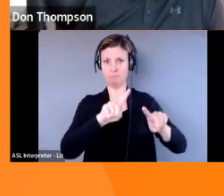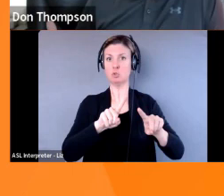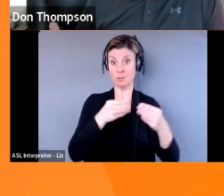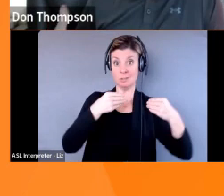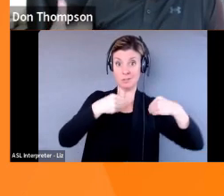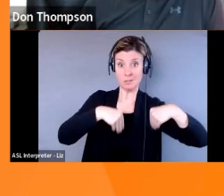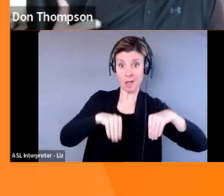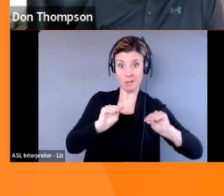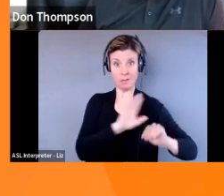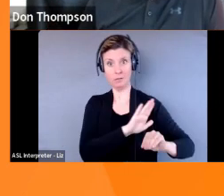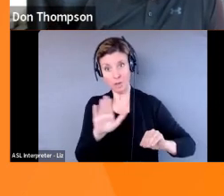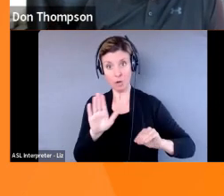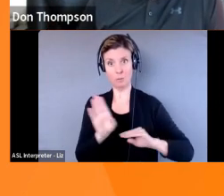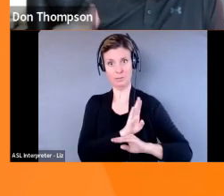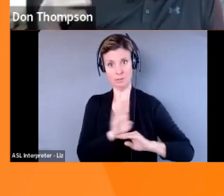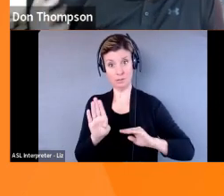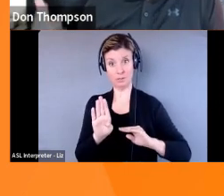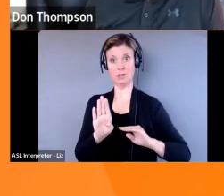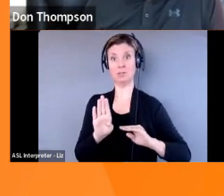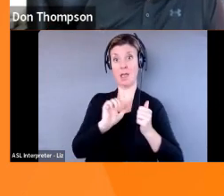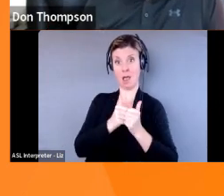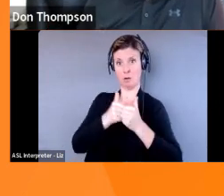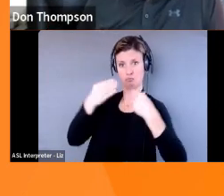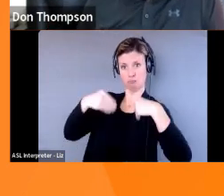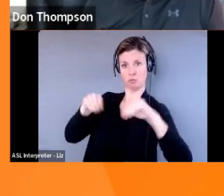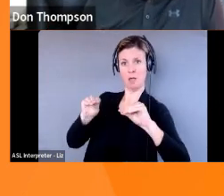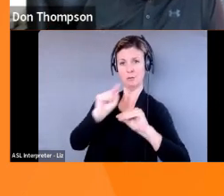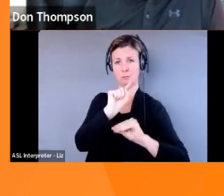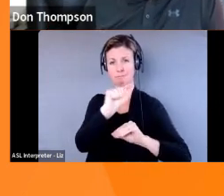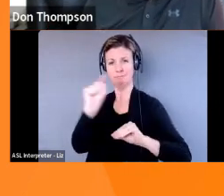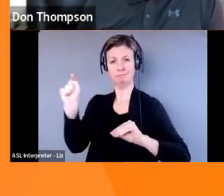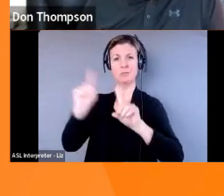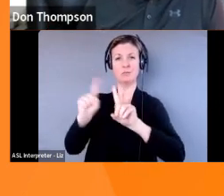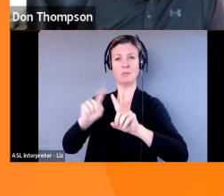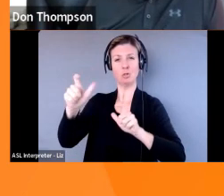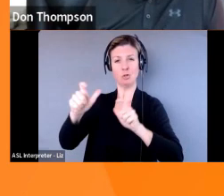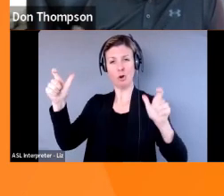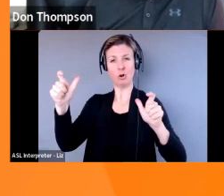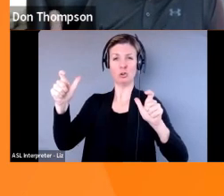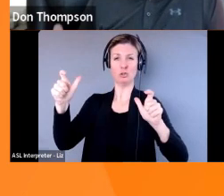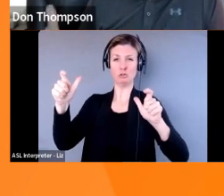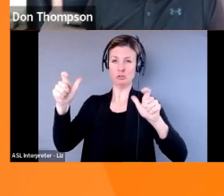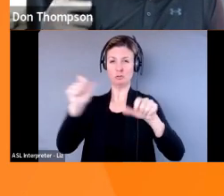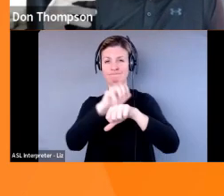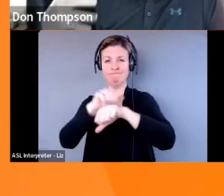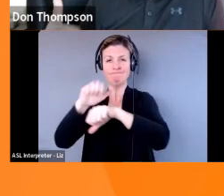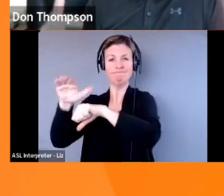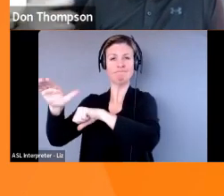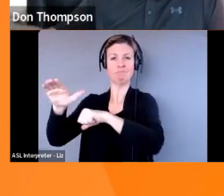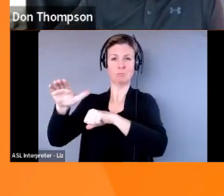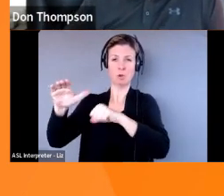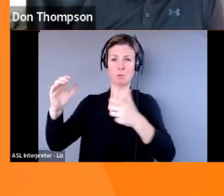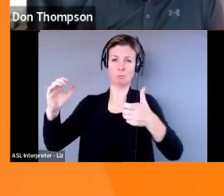their business, their Amazon business, to large aggregators like large distribution partners, essentially, who are selling the product,